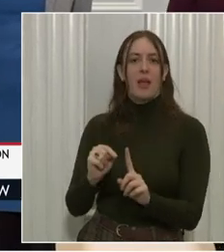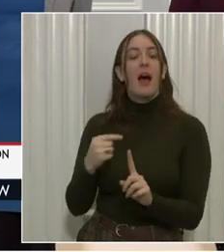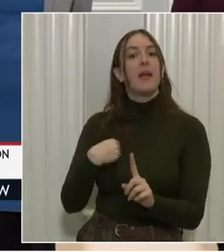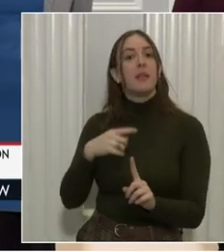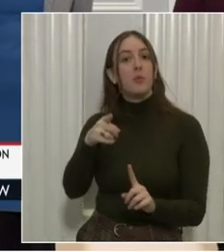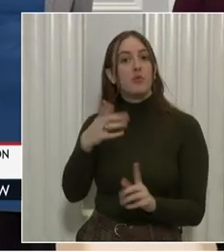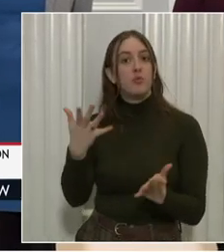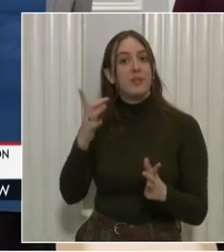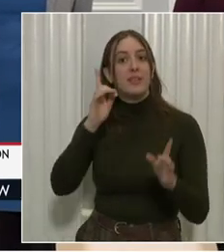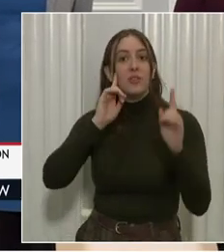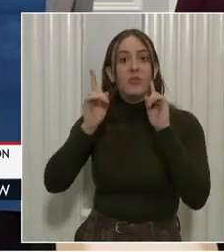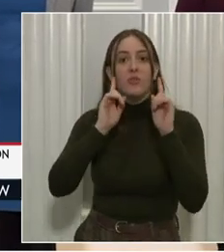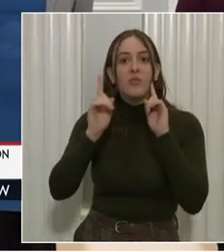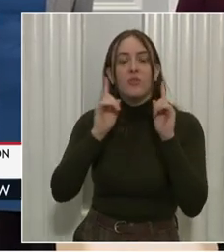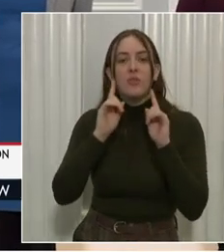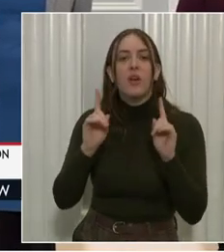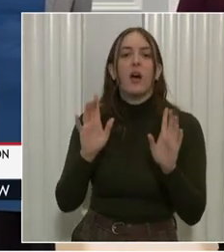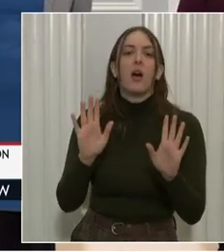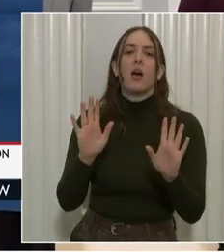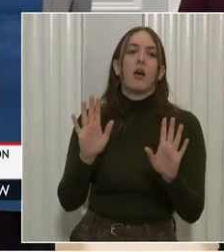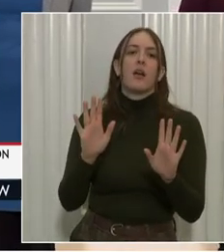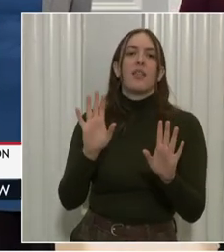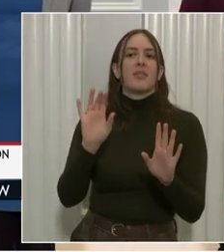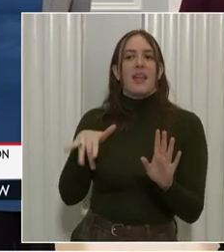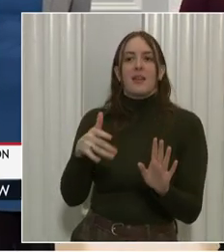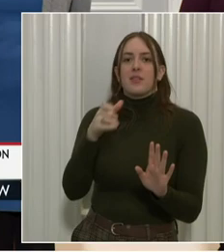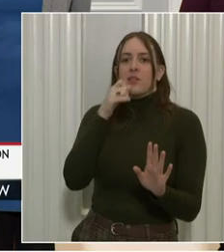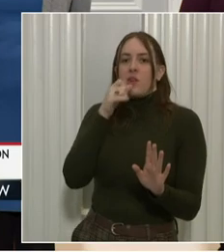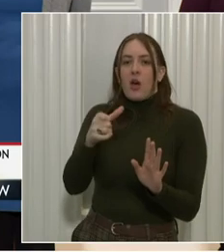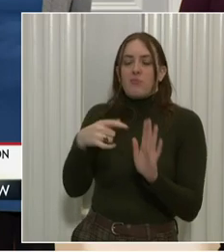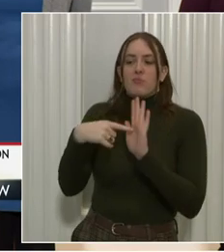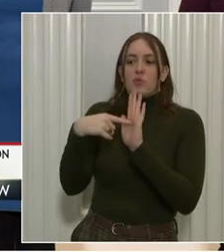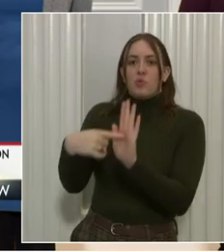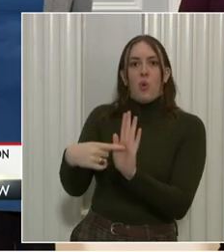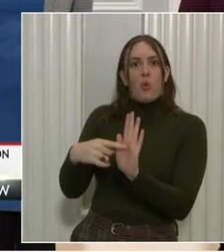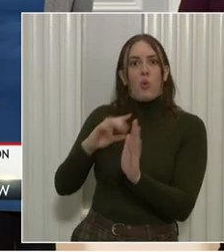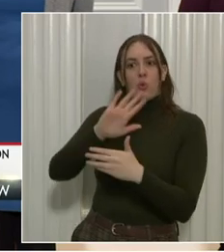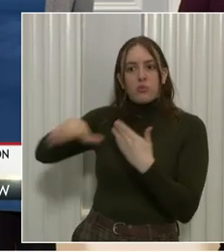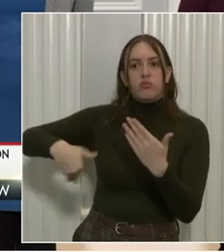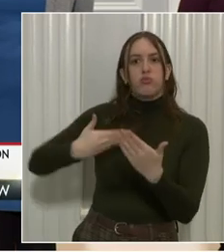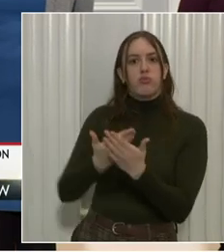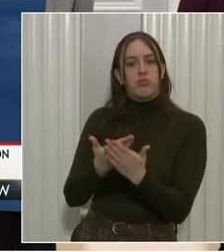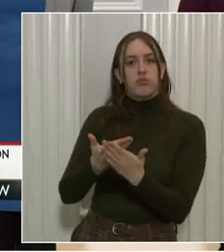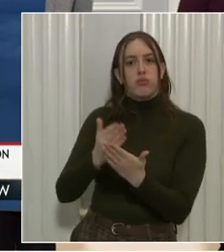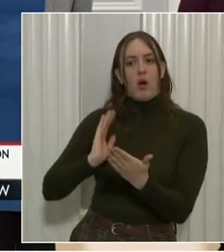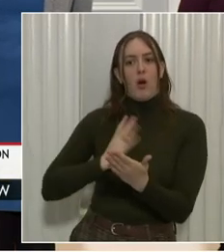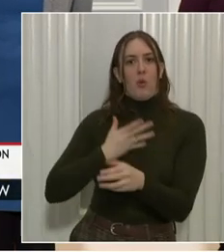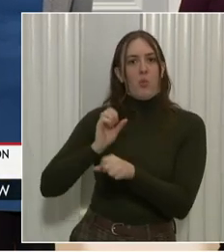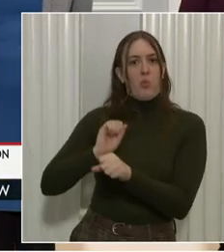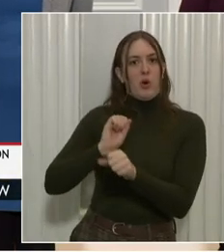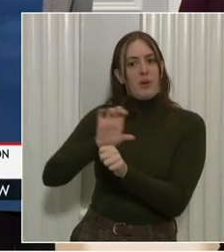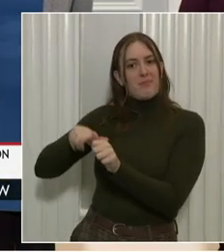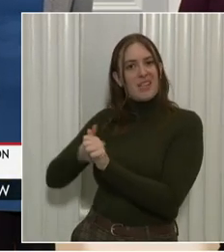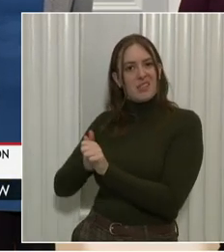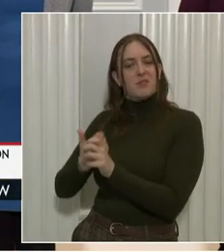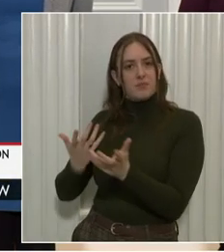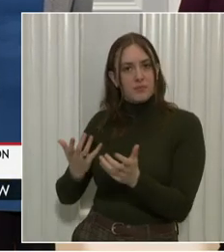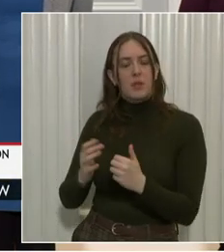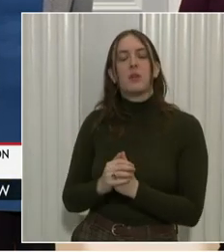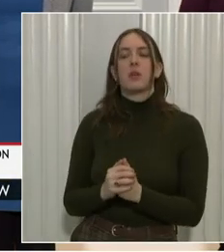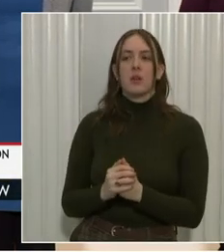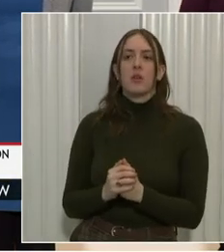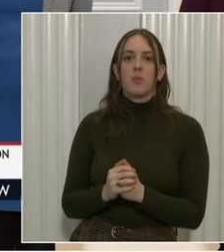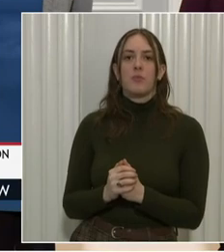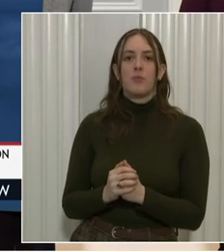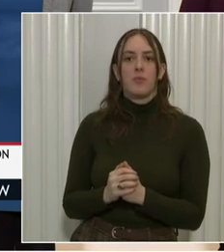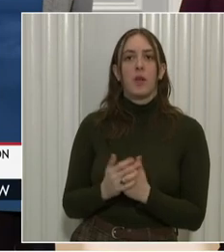are anecdotes that aren't necessarily indicative of all of the performance that's going on. So